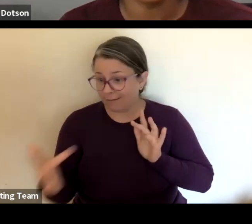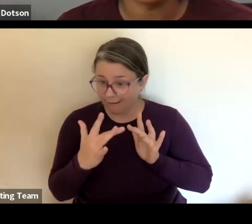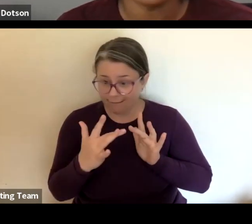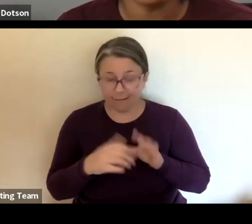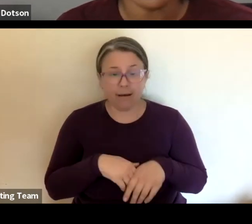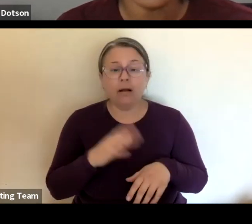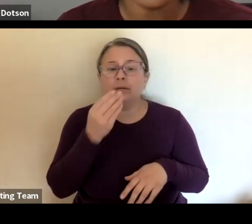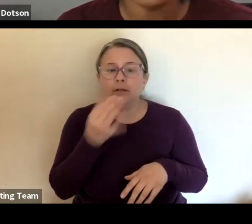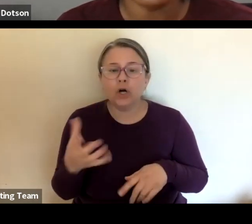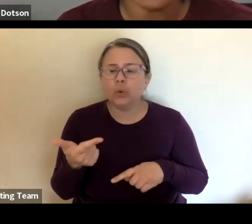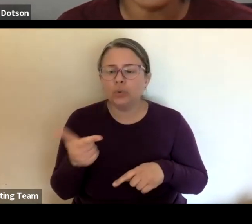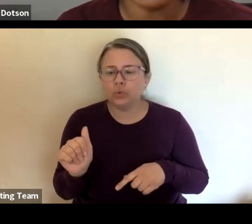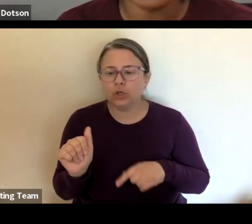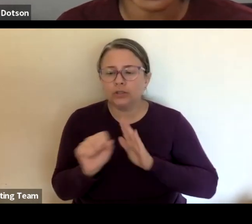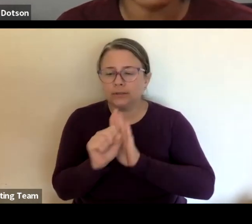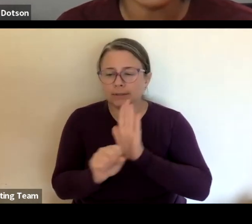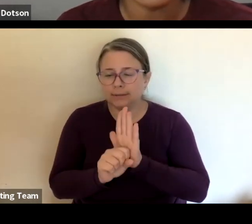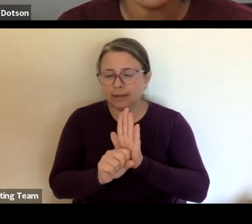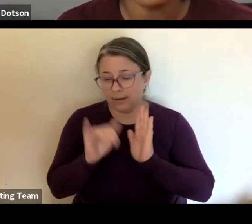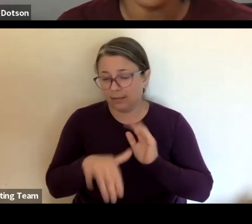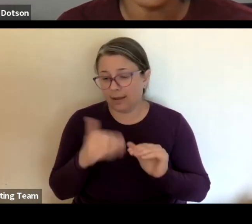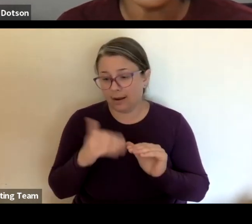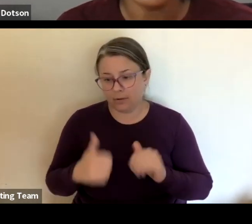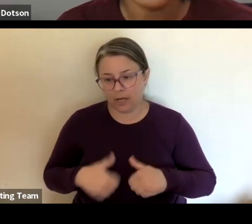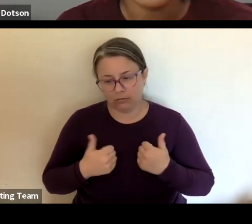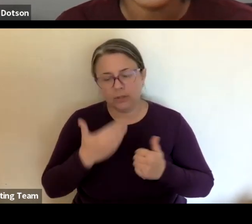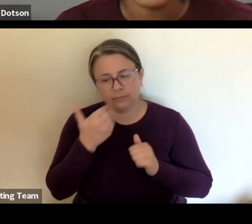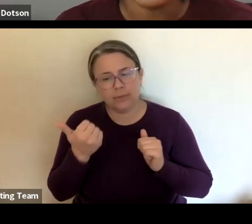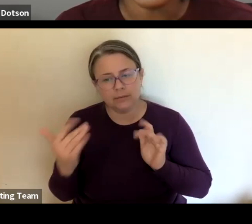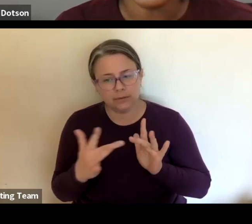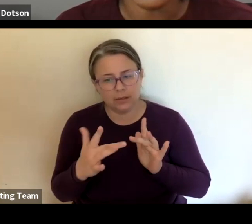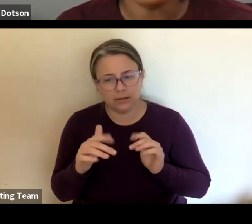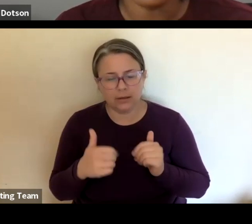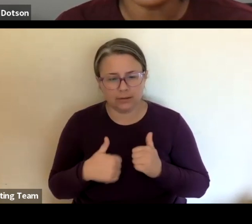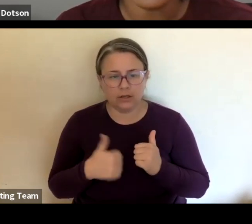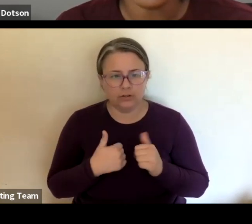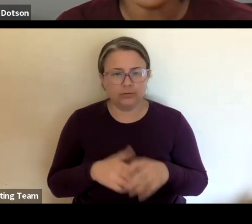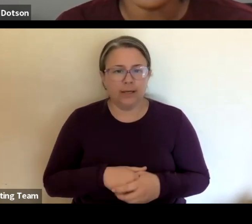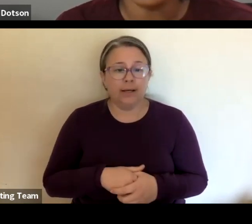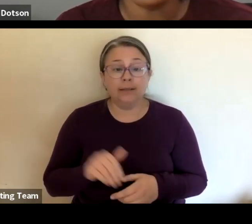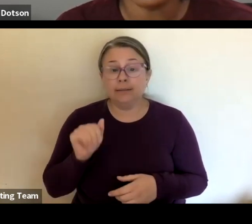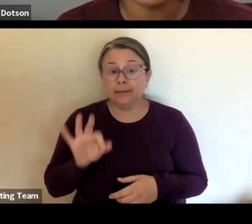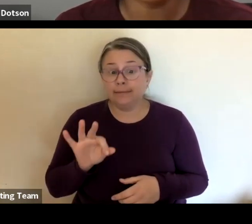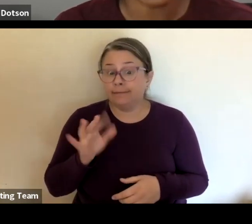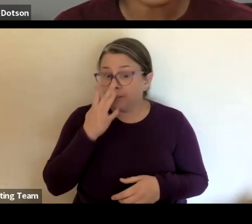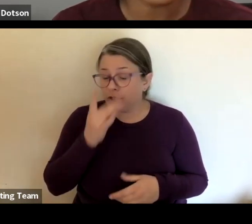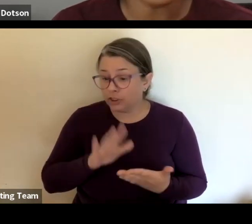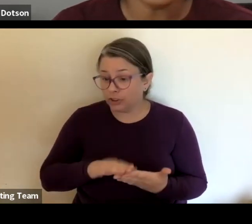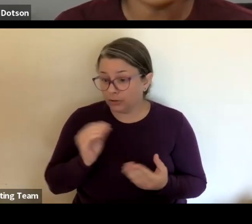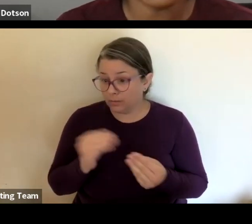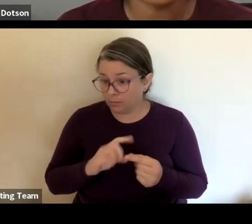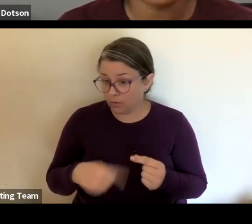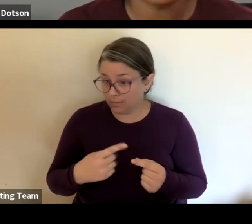me. You can learn more about CerebroFit, my business that was mentioned. And if you'd